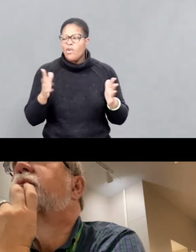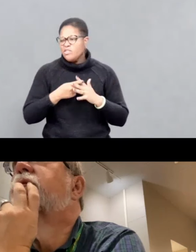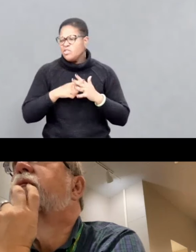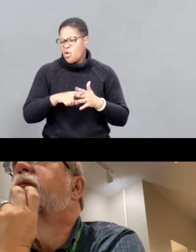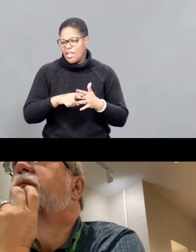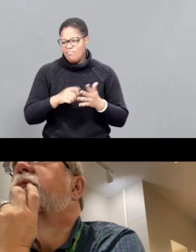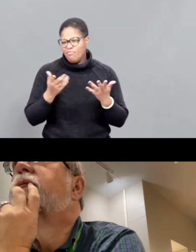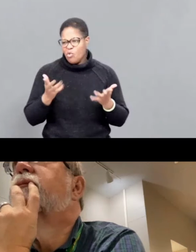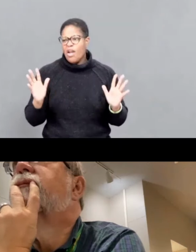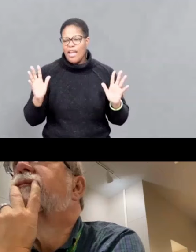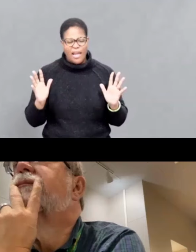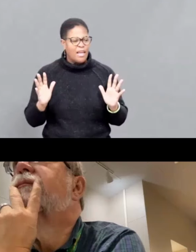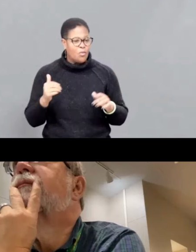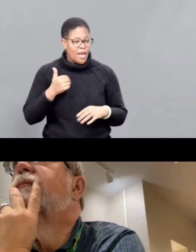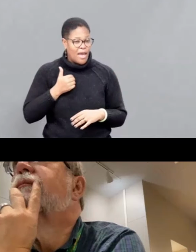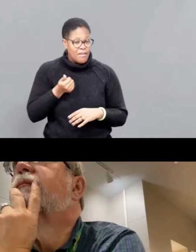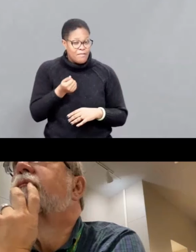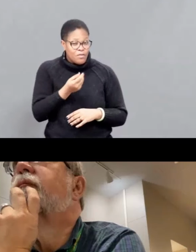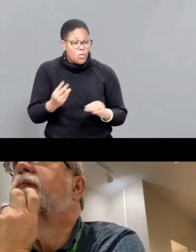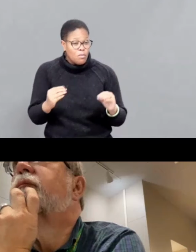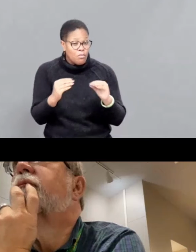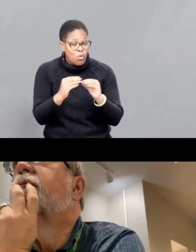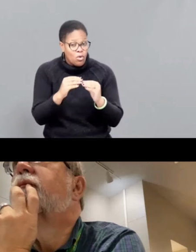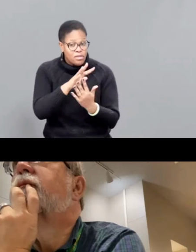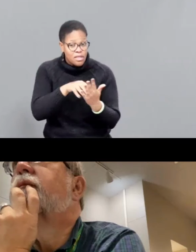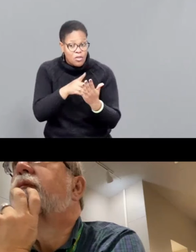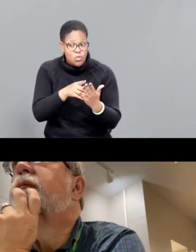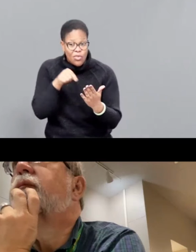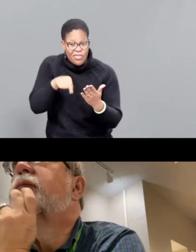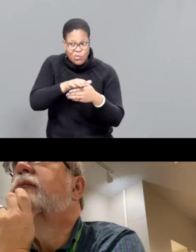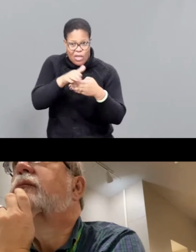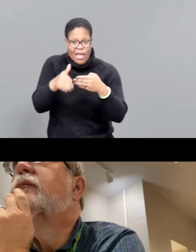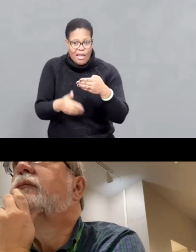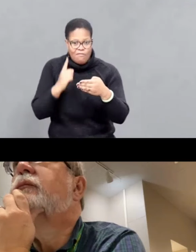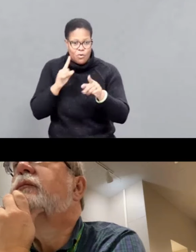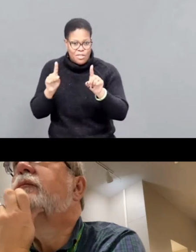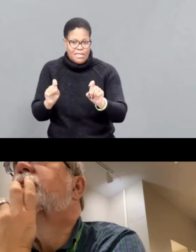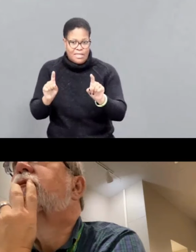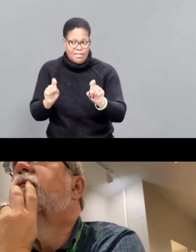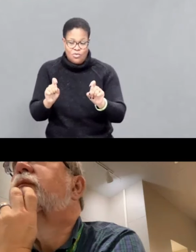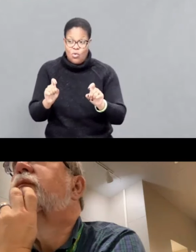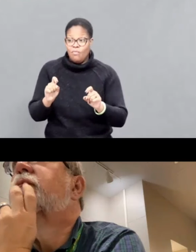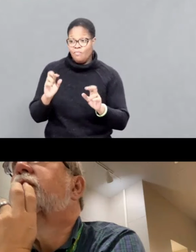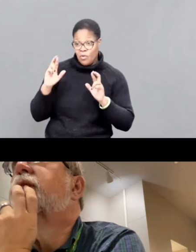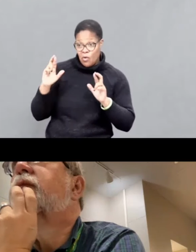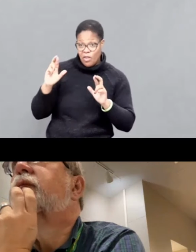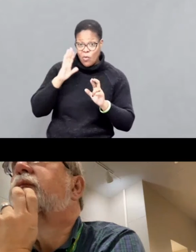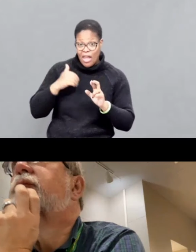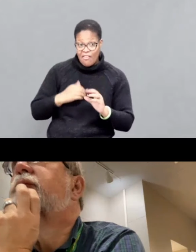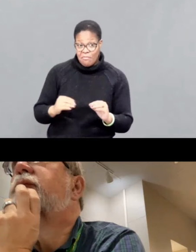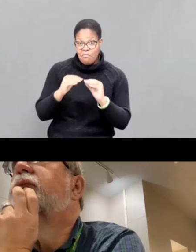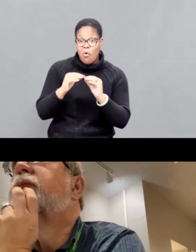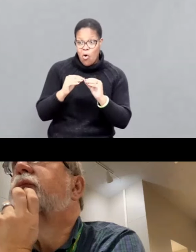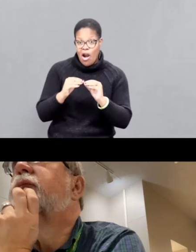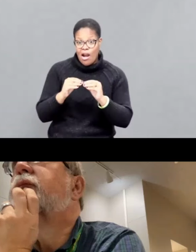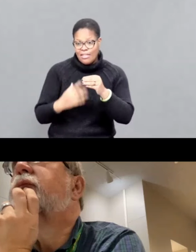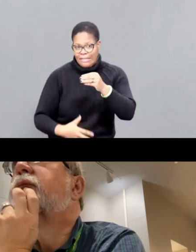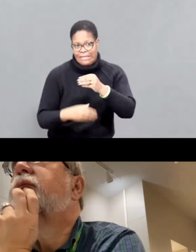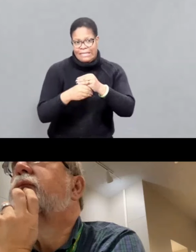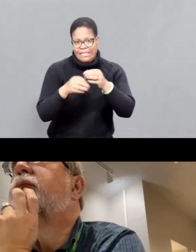place. And we have a couple more scheduled this weekend. So hopefully we'll have some more interpreters in the